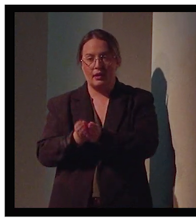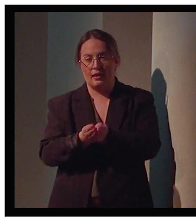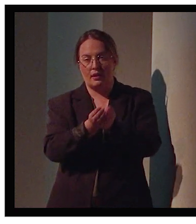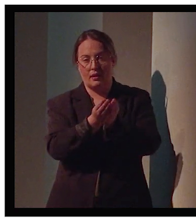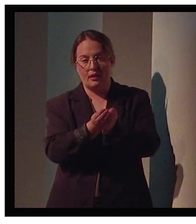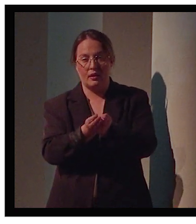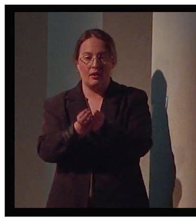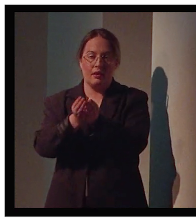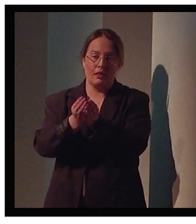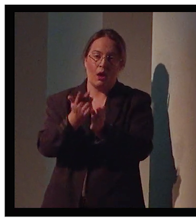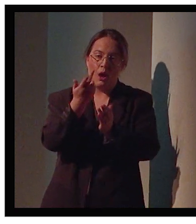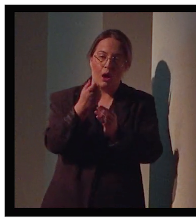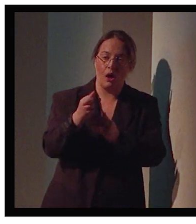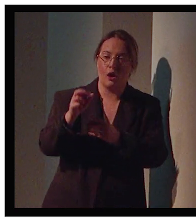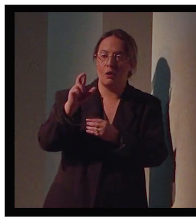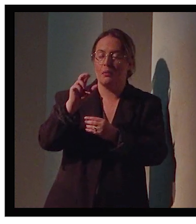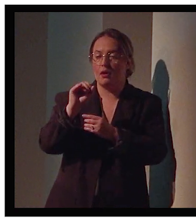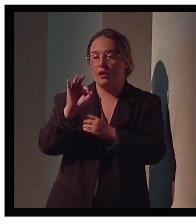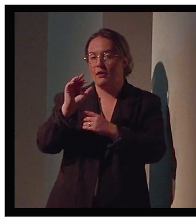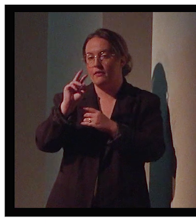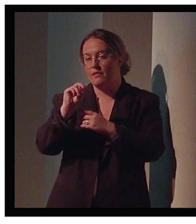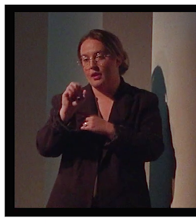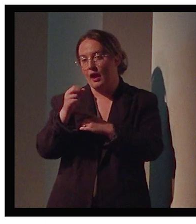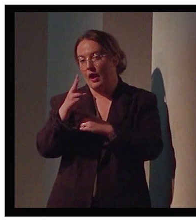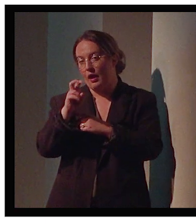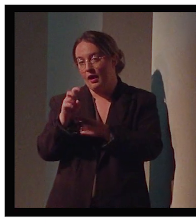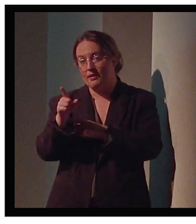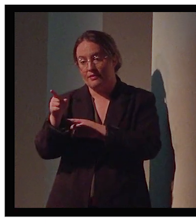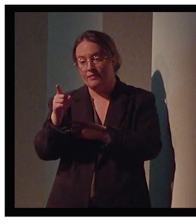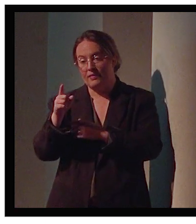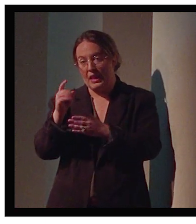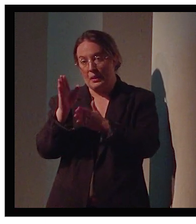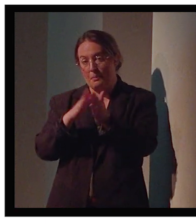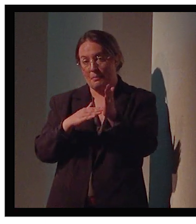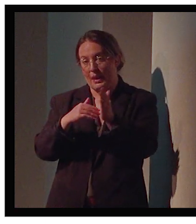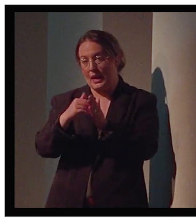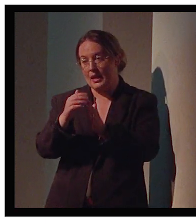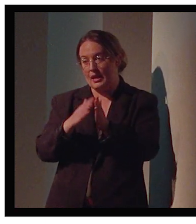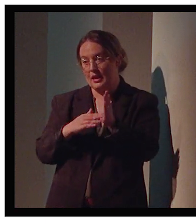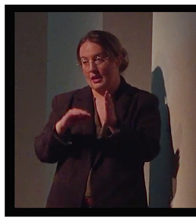of Le Havre. He painted it in 1872, and it was one of the works